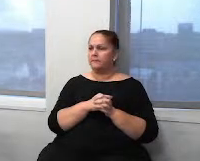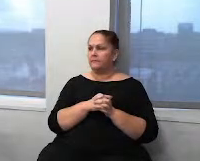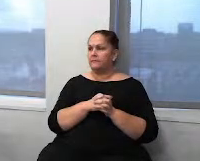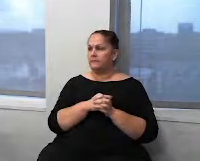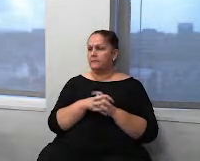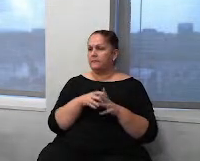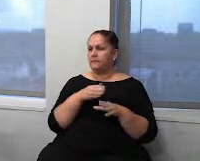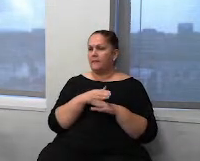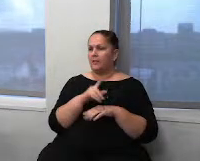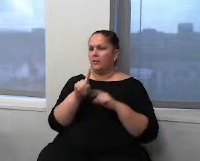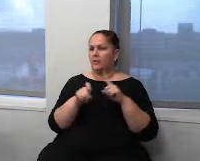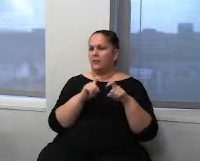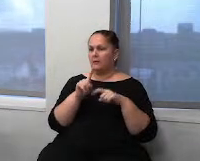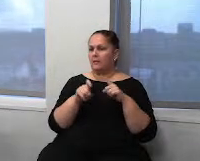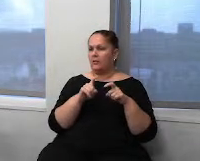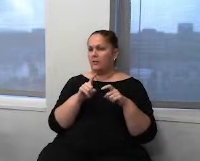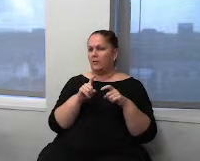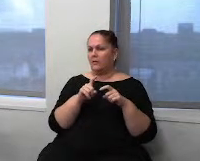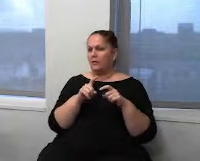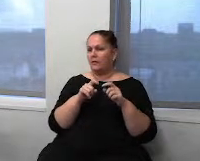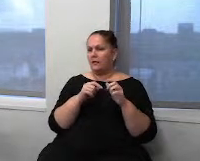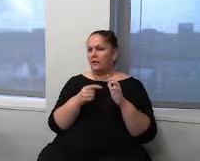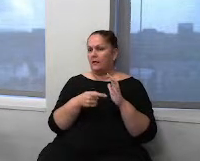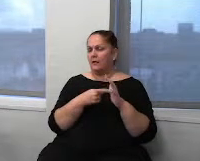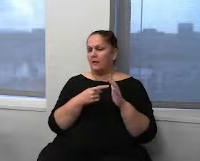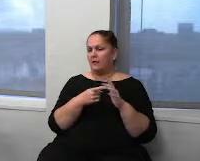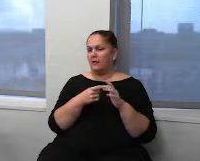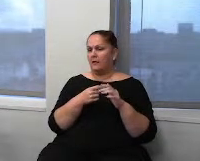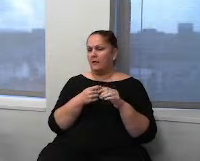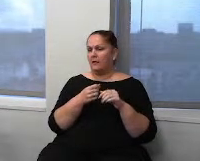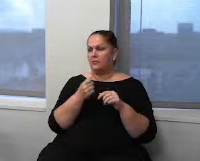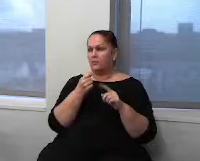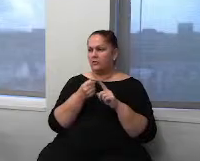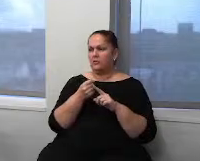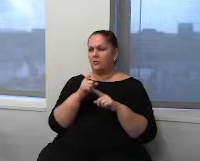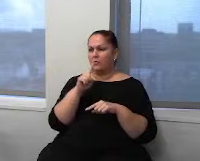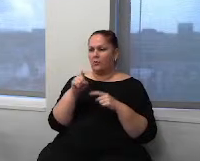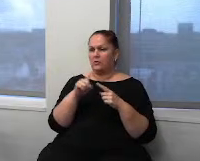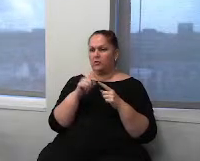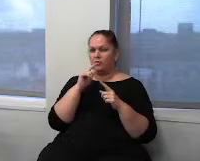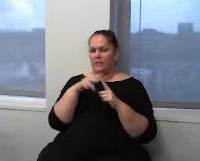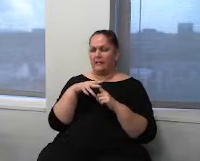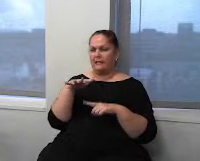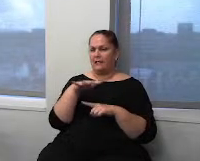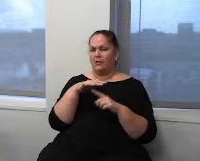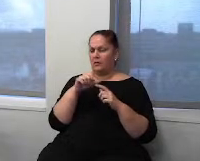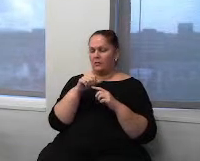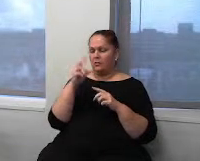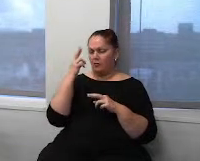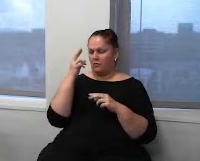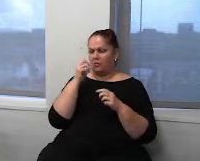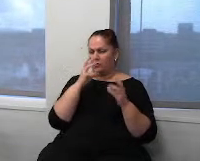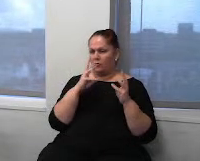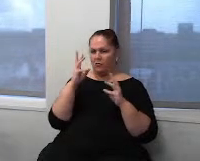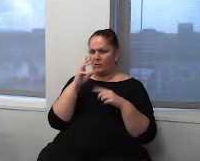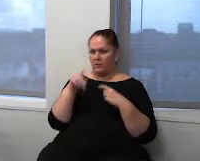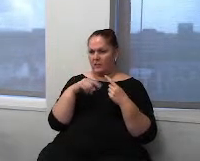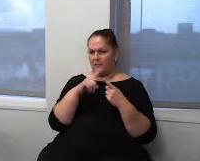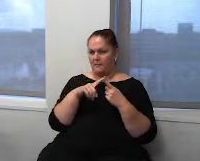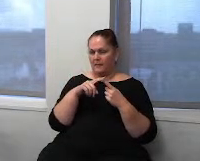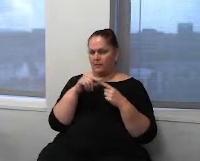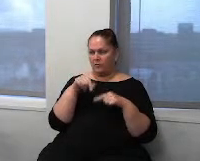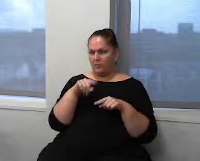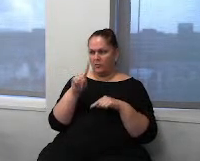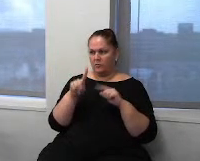Mr. Melendez, usually a cross-examiner asks a bunch of what I call sort of throat clearing questions just to get the context. Okay, there's no reason to worry about